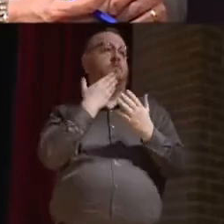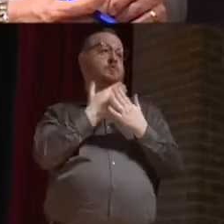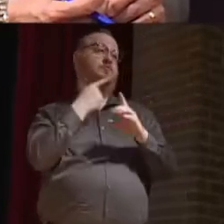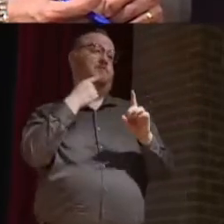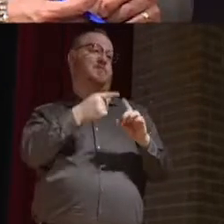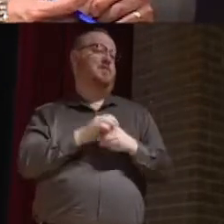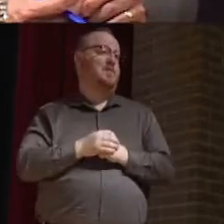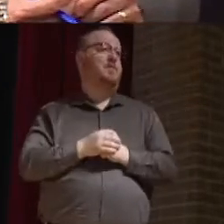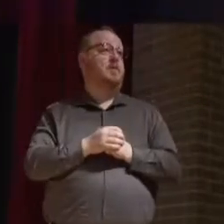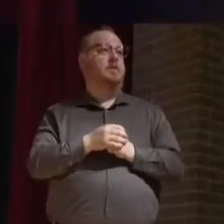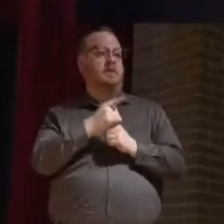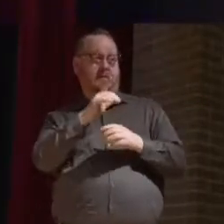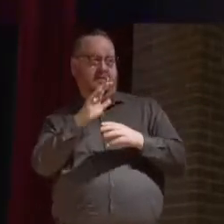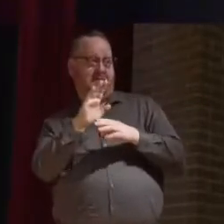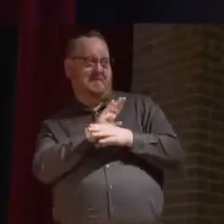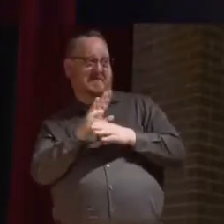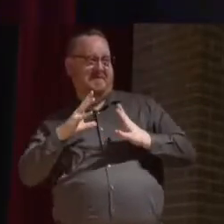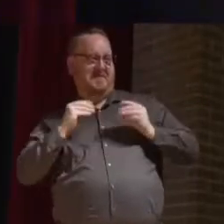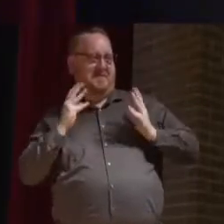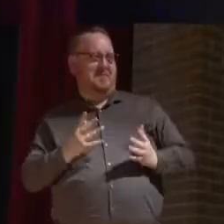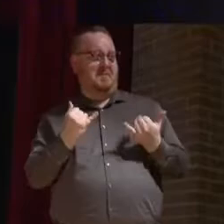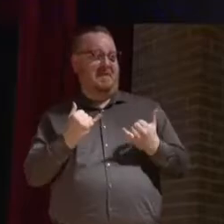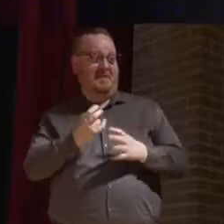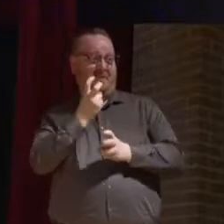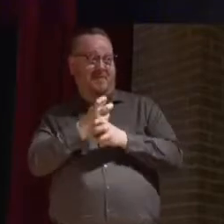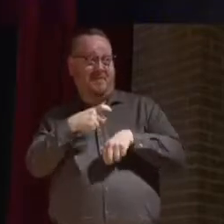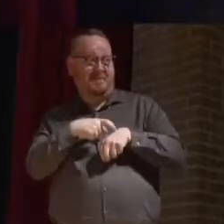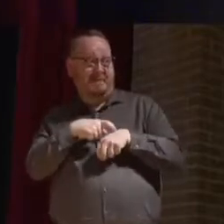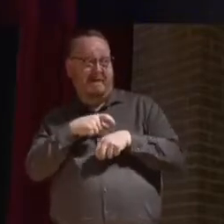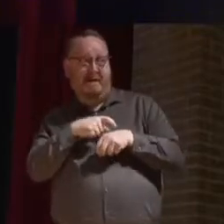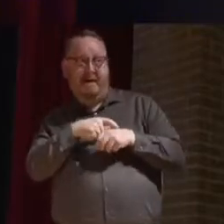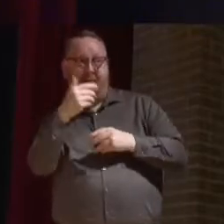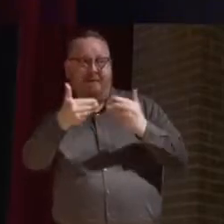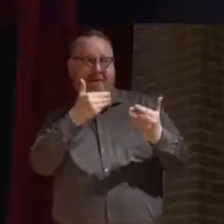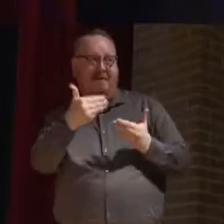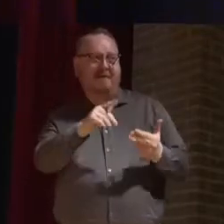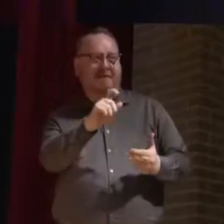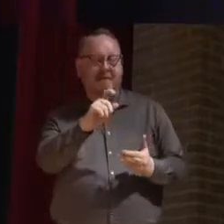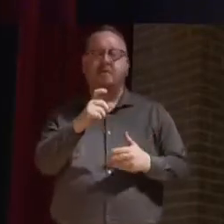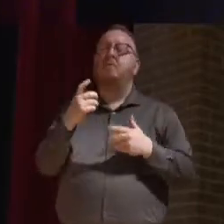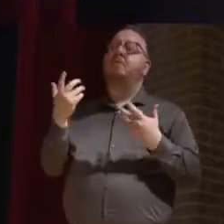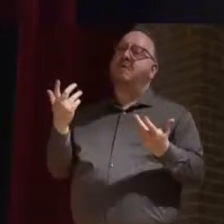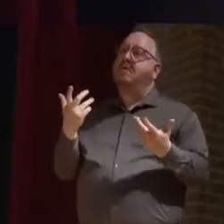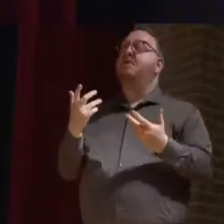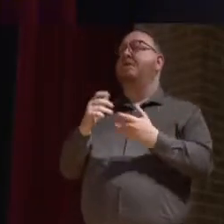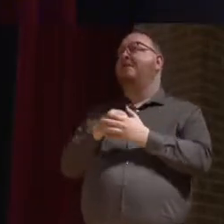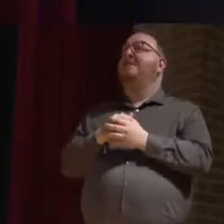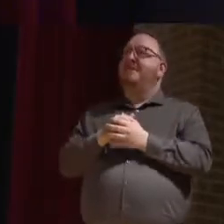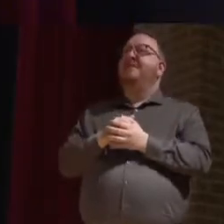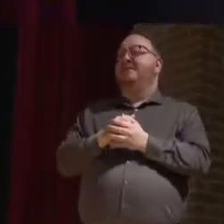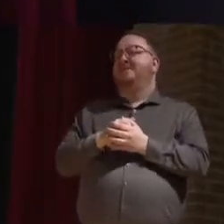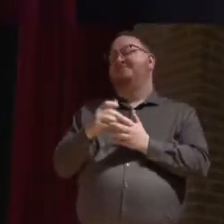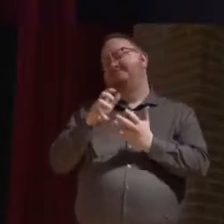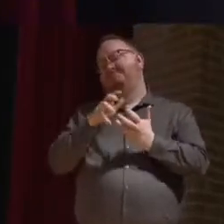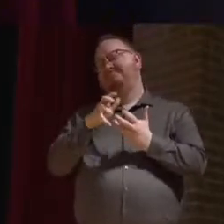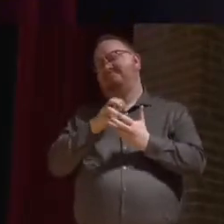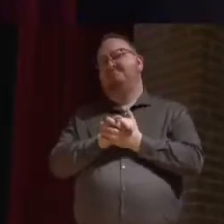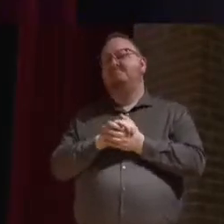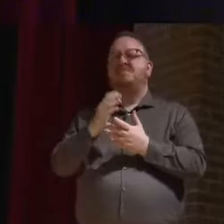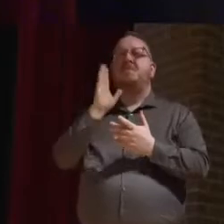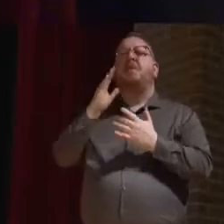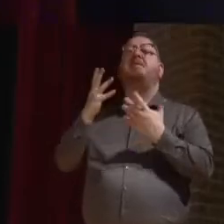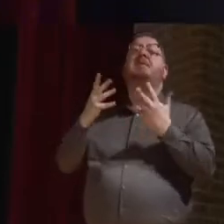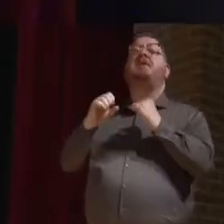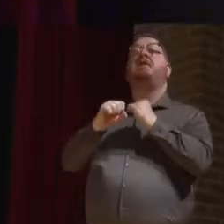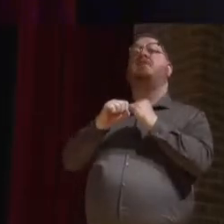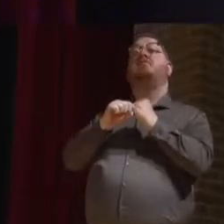now, are you having any trouble finding employees right now? Yeah. So you would have to train him, it'd take a little longer to train, but